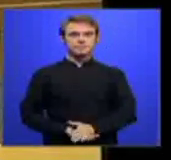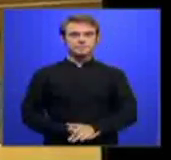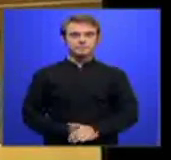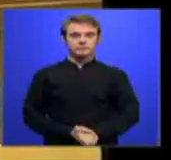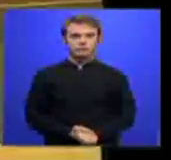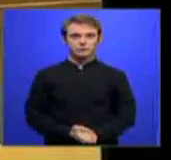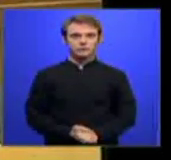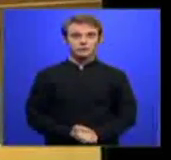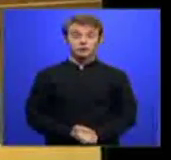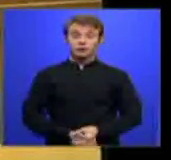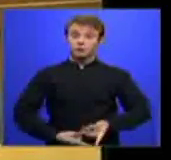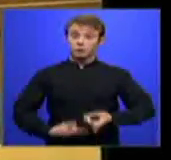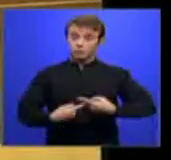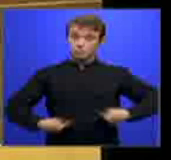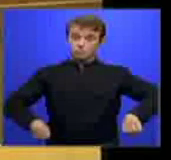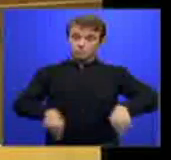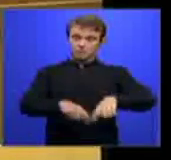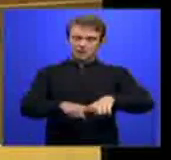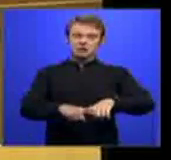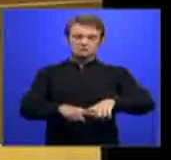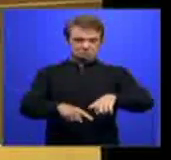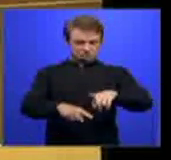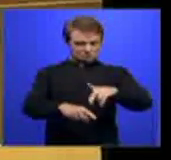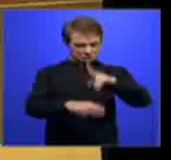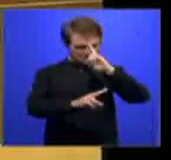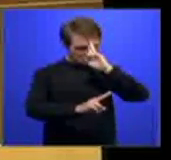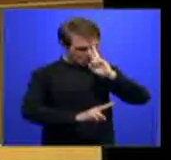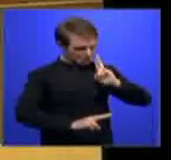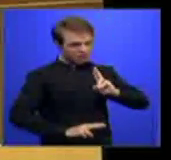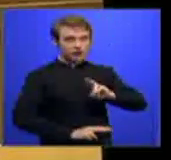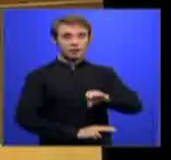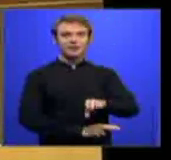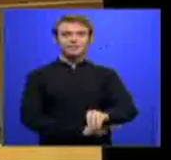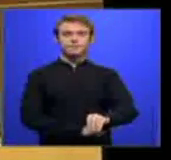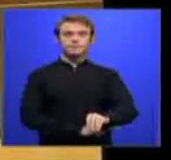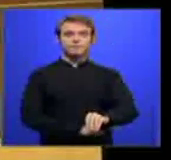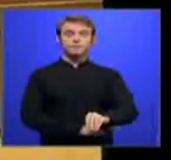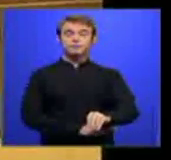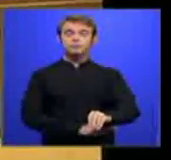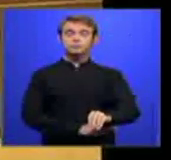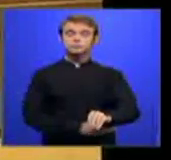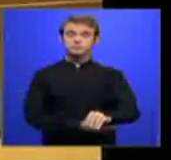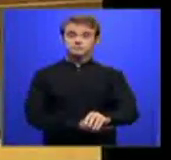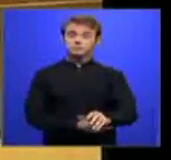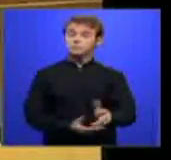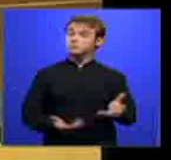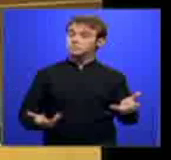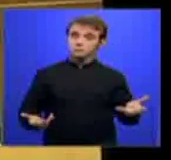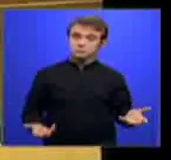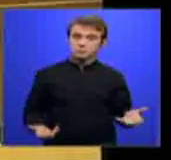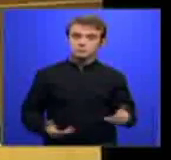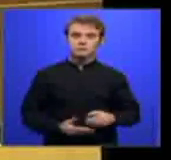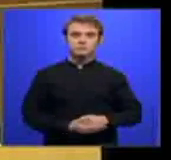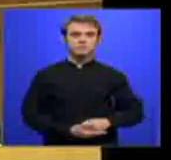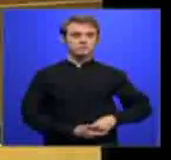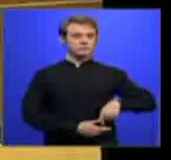We are also honored in this year of the anniversary of the 1913